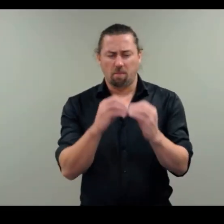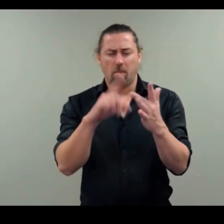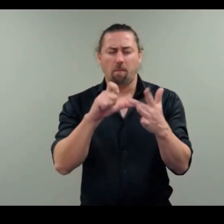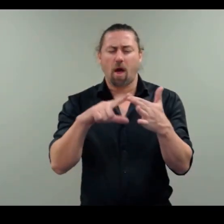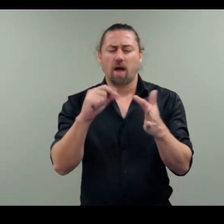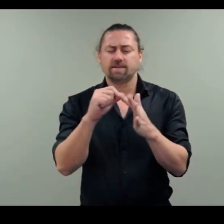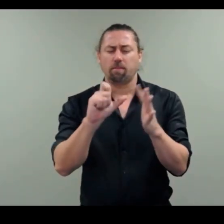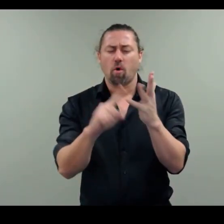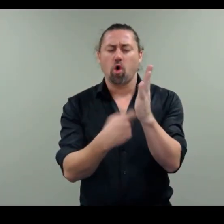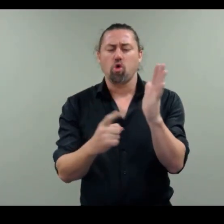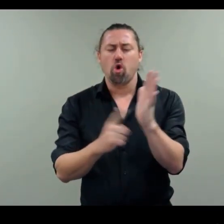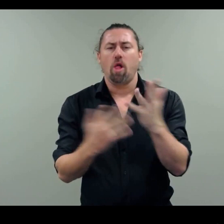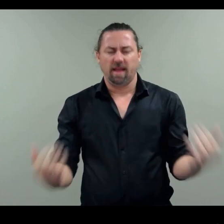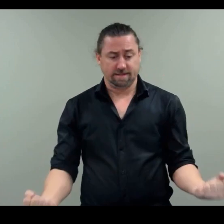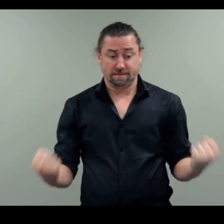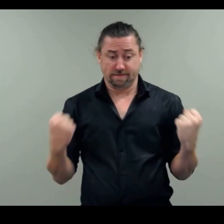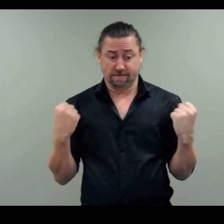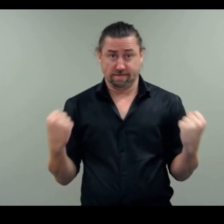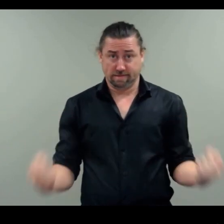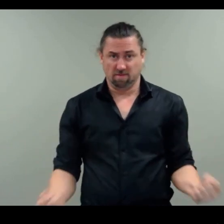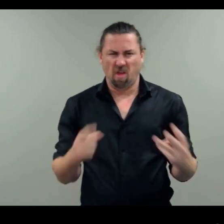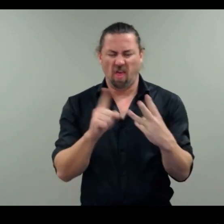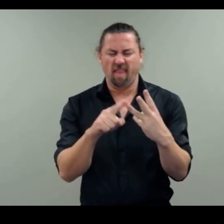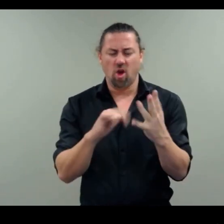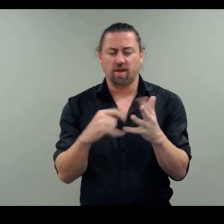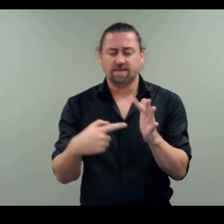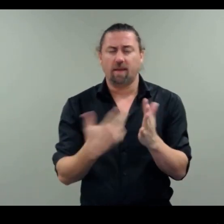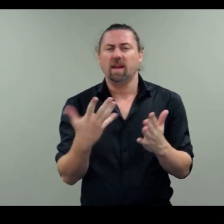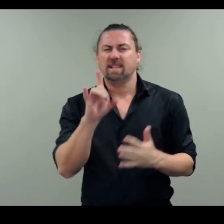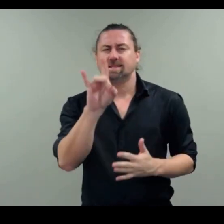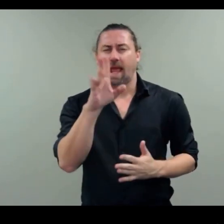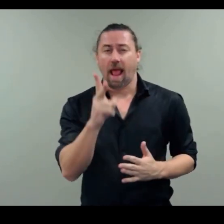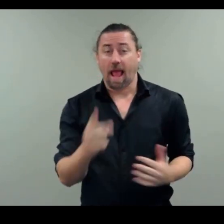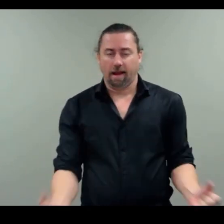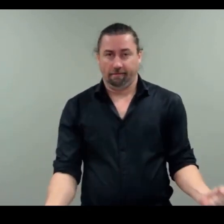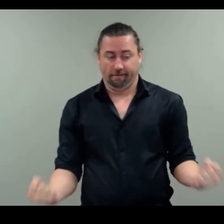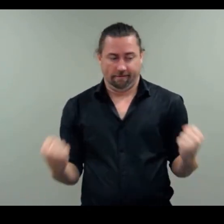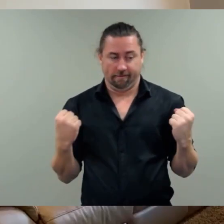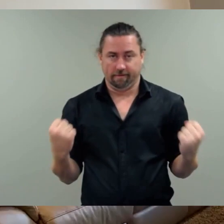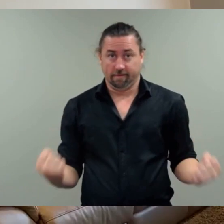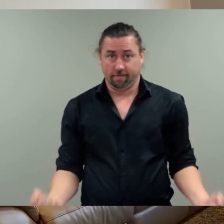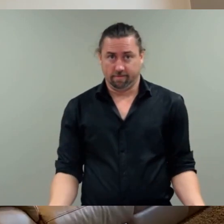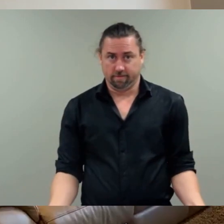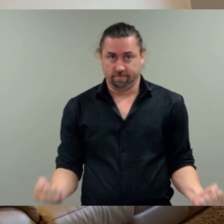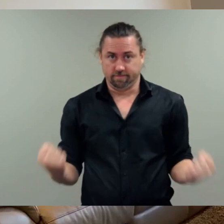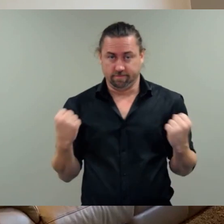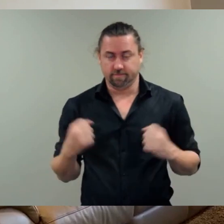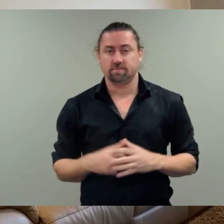Let's perform the bicep curl exercise another 10 times for your third set. Let's go.